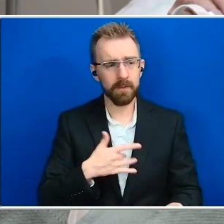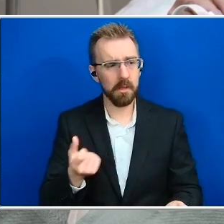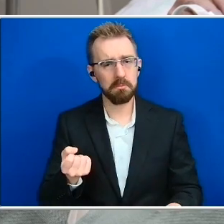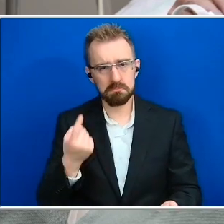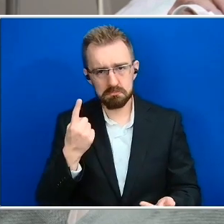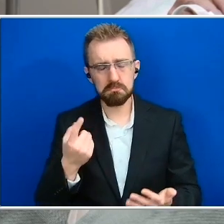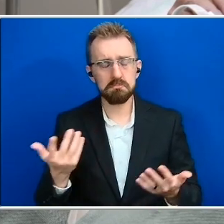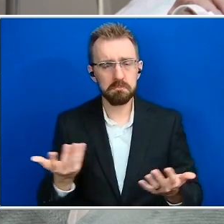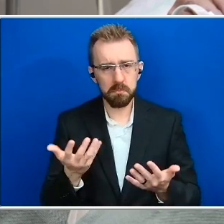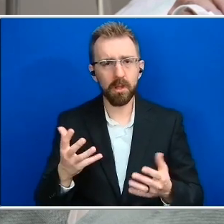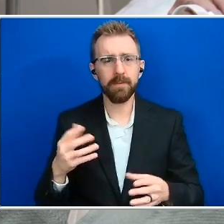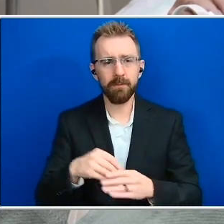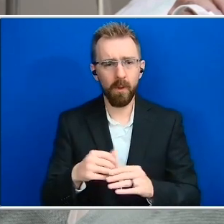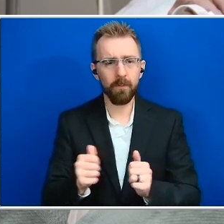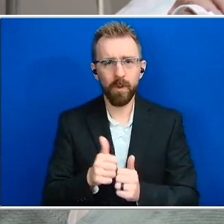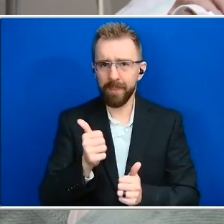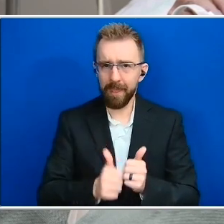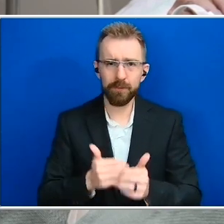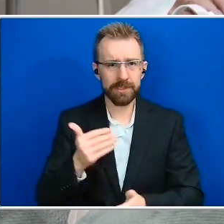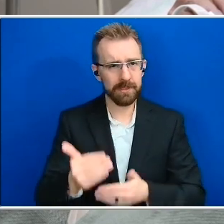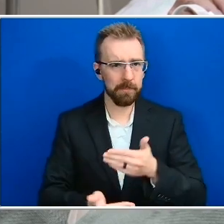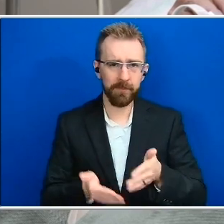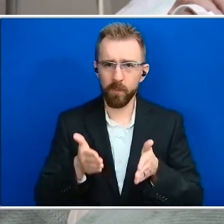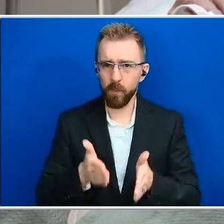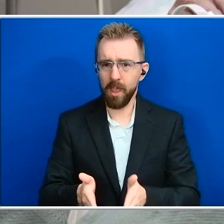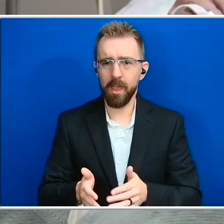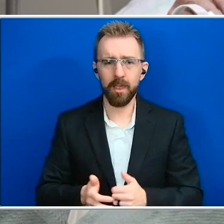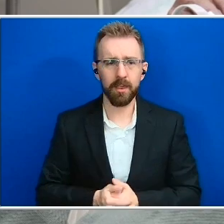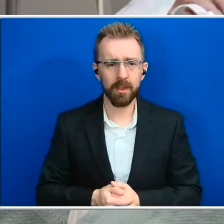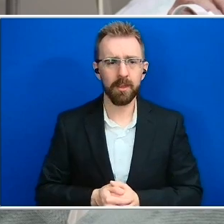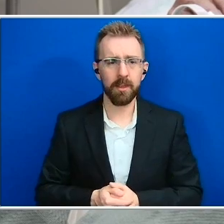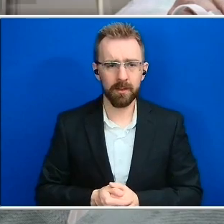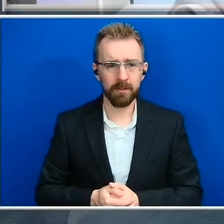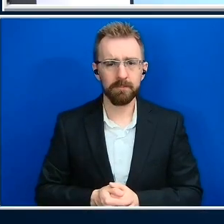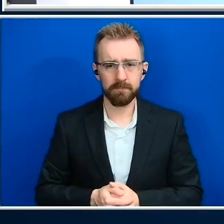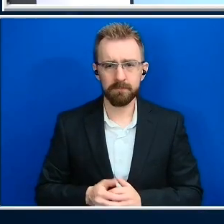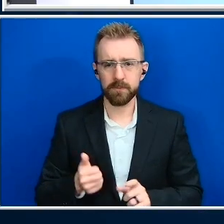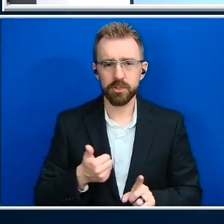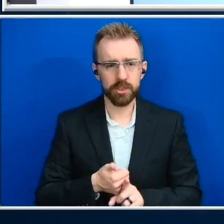every step of the way. She's just been great.